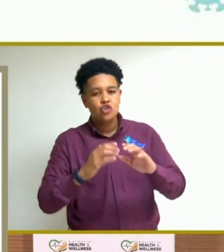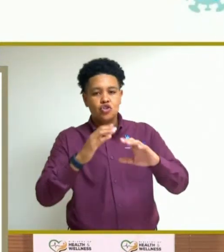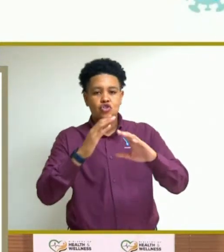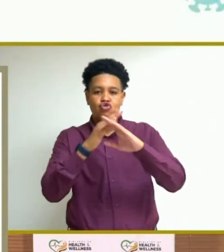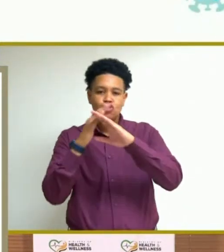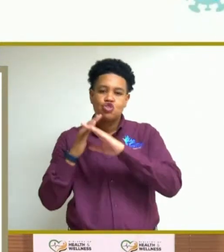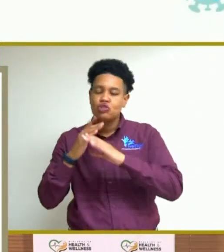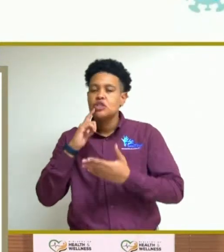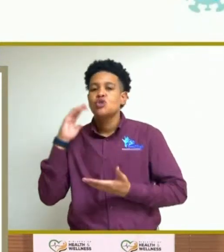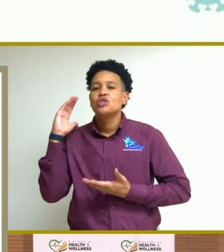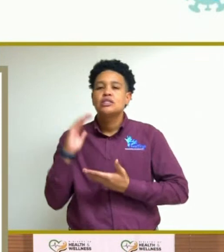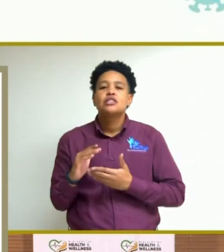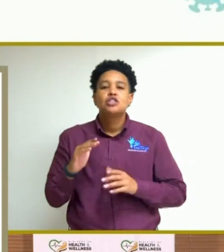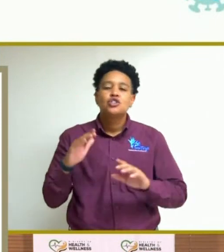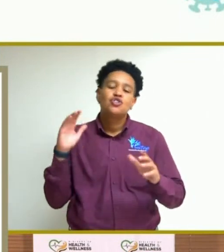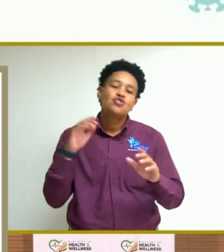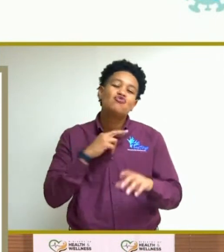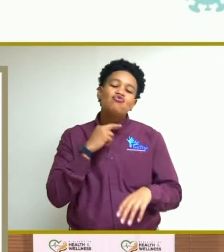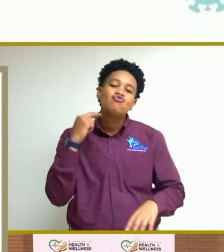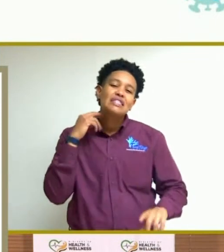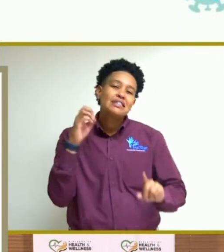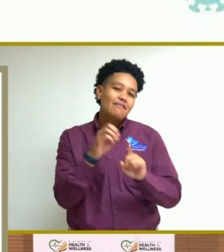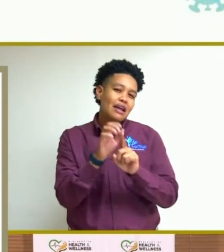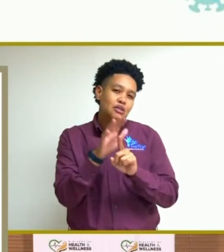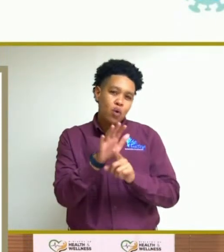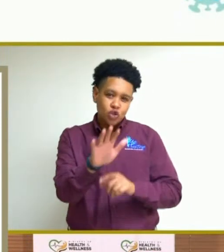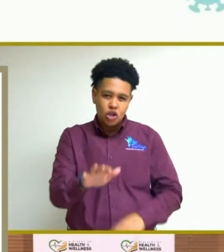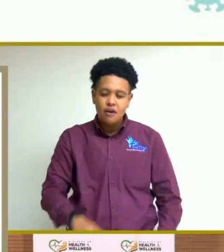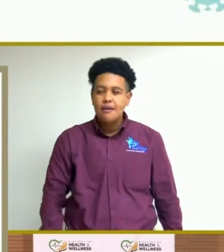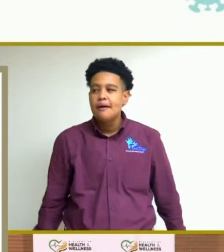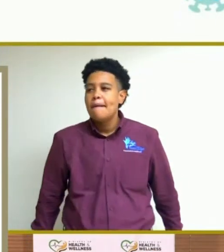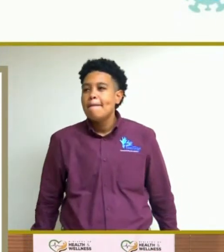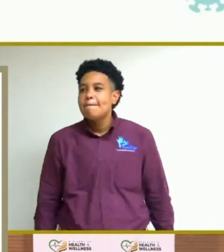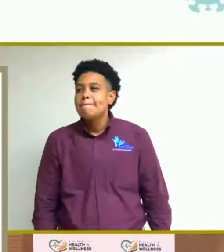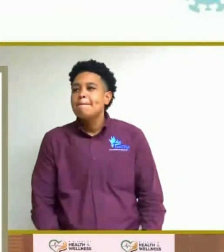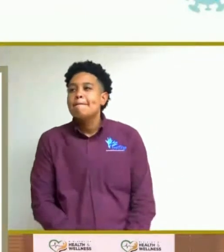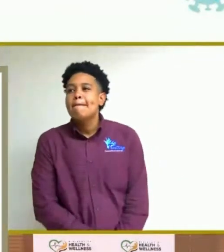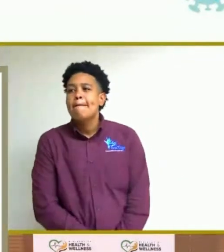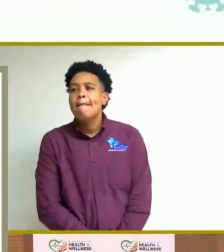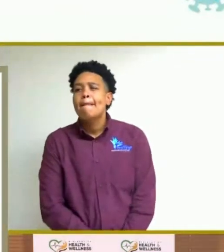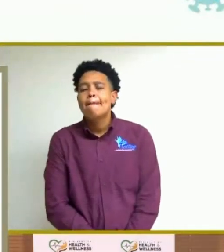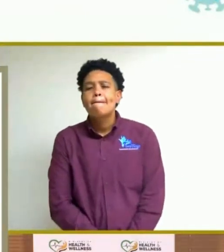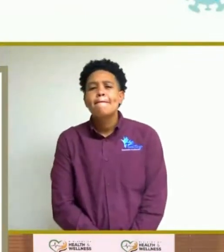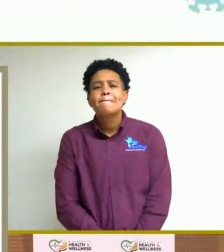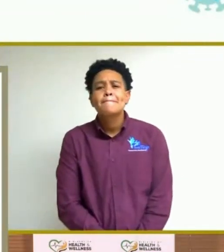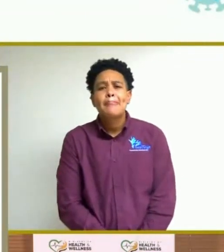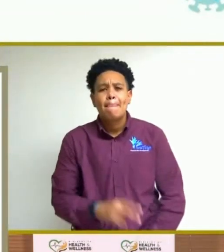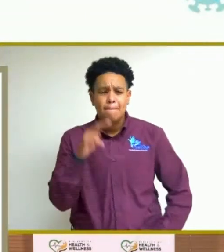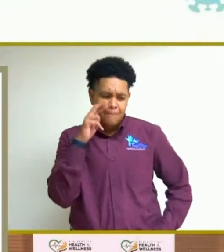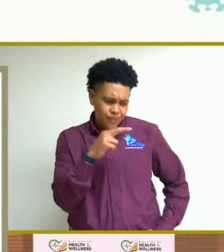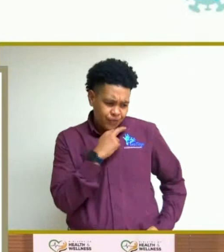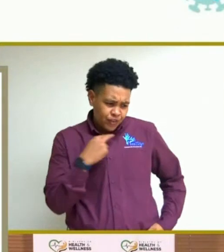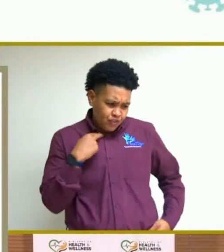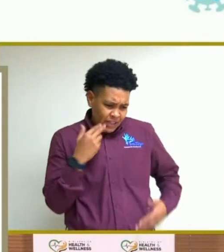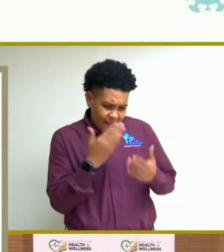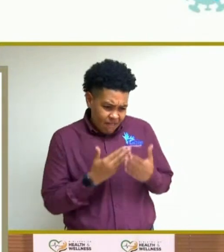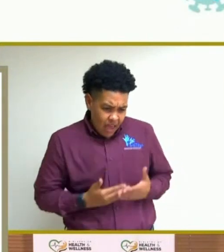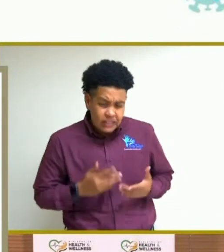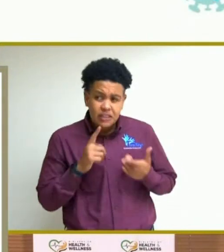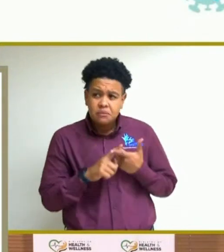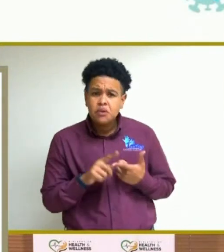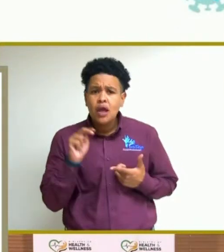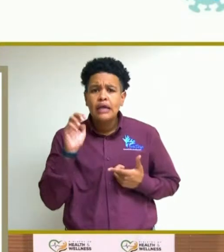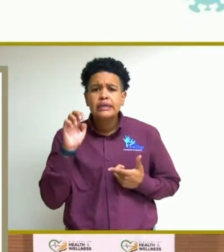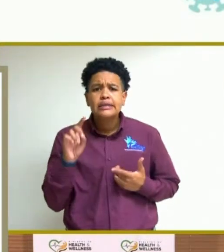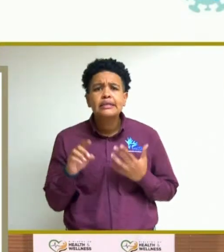to decrease the risk of exposure. Next slide. When we look at our risk factors and the comorbidities that